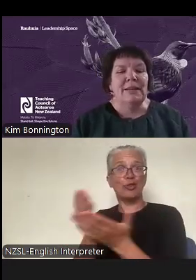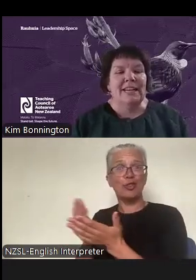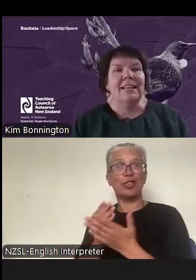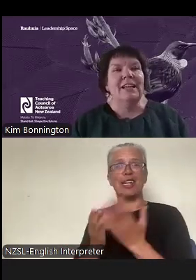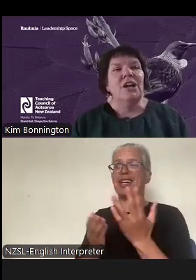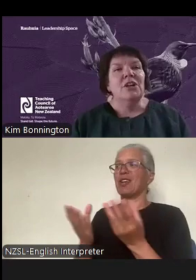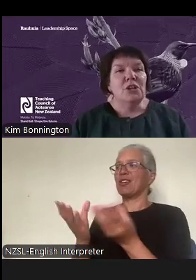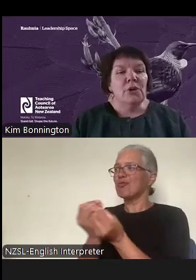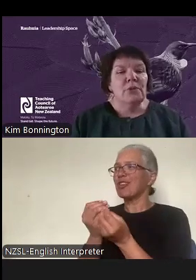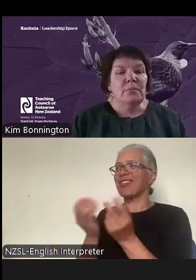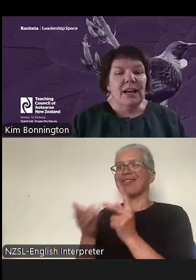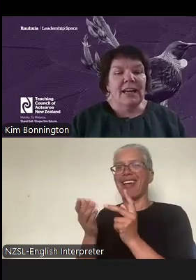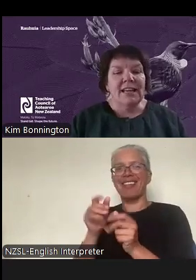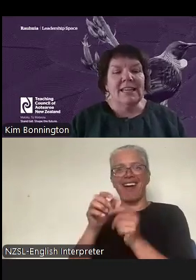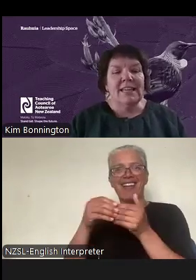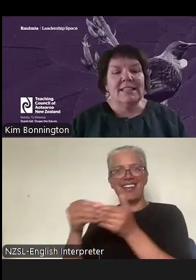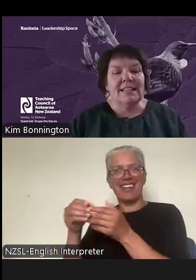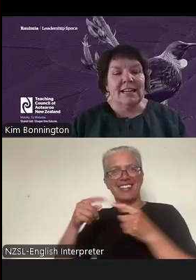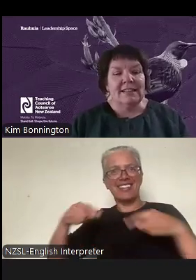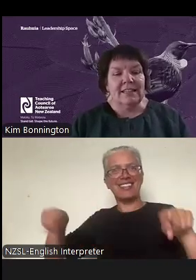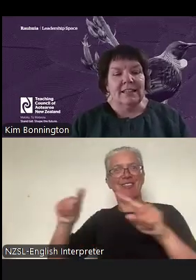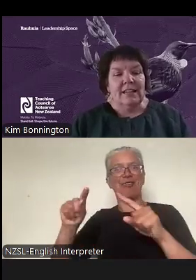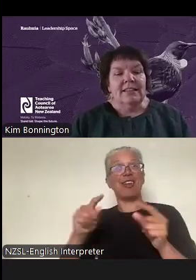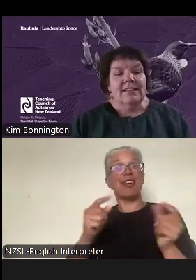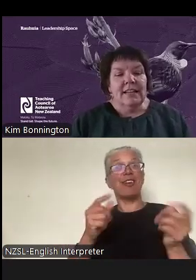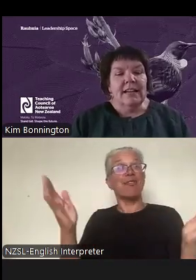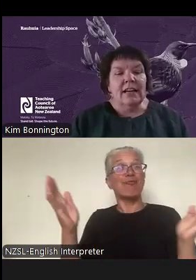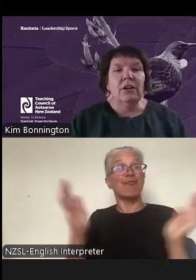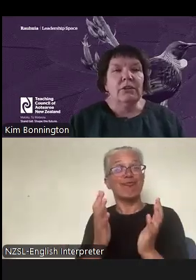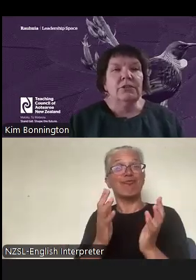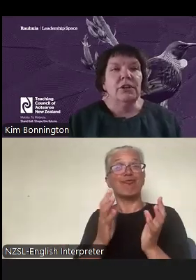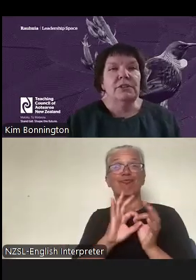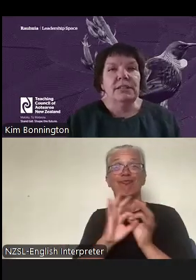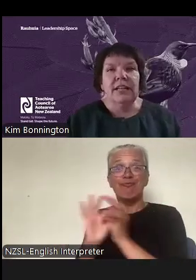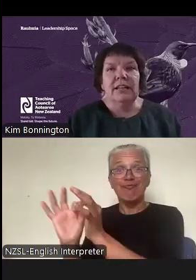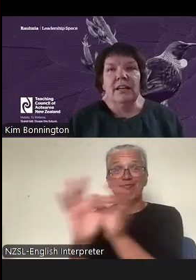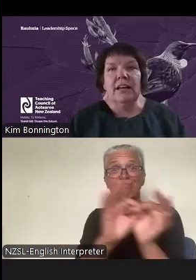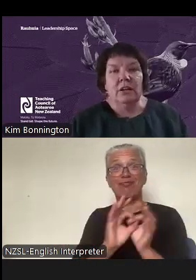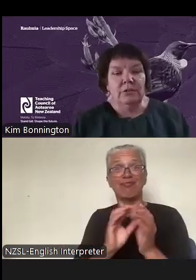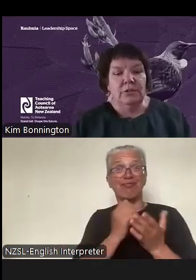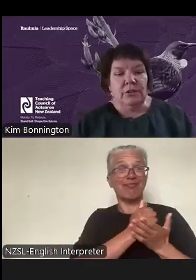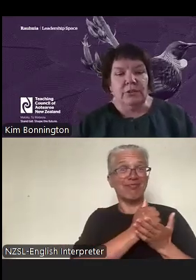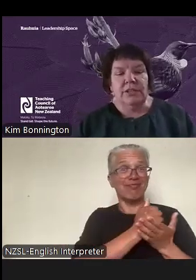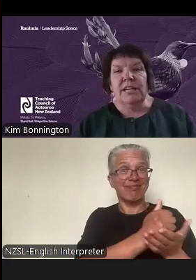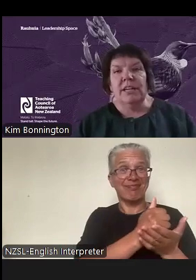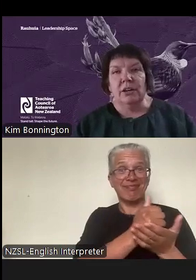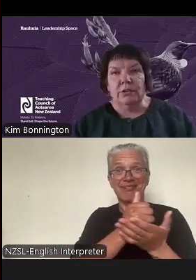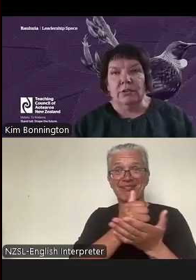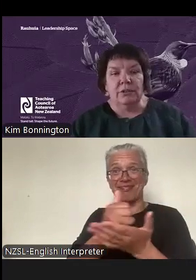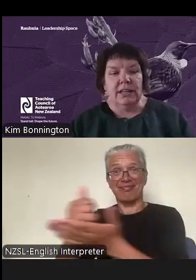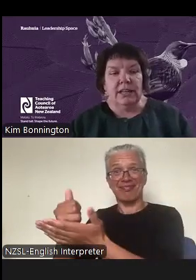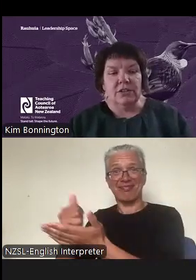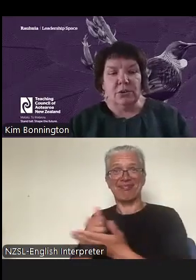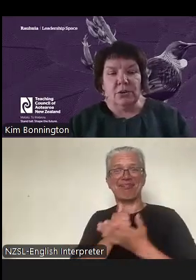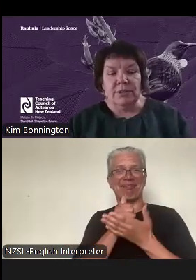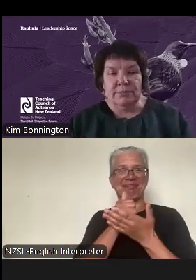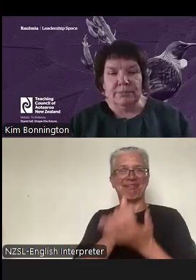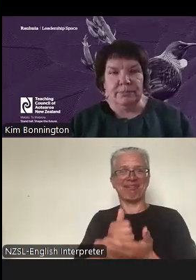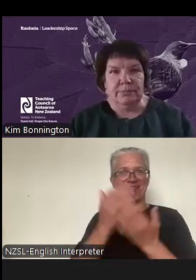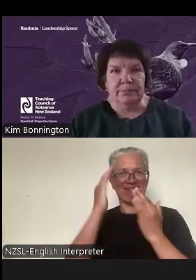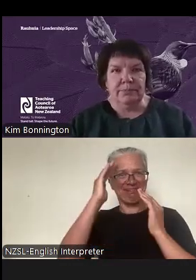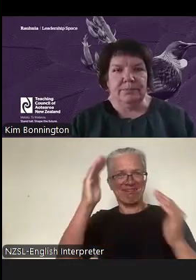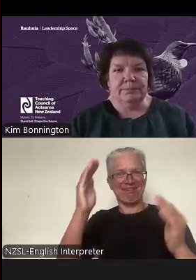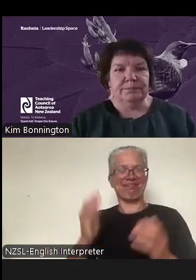kia piri, no mai kia tata, tēnā koutou, tēnā koutou, tēnā koutou katoa.